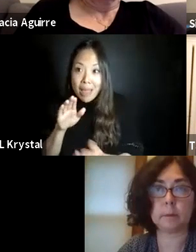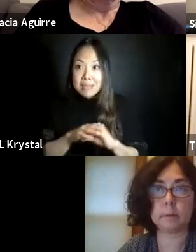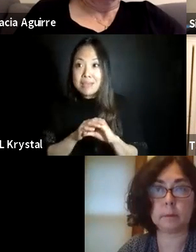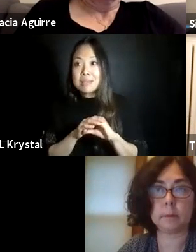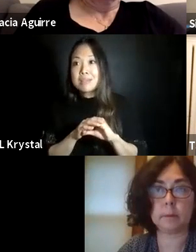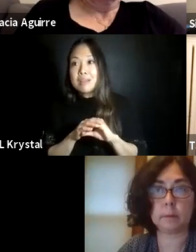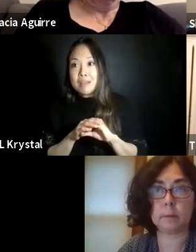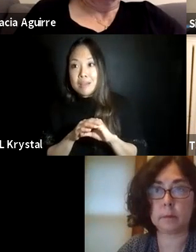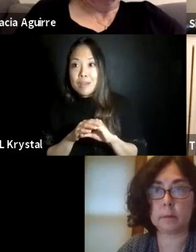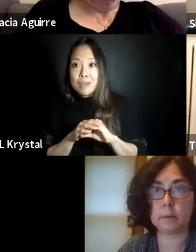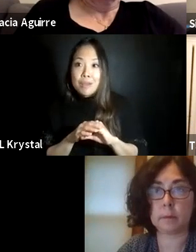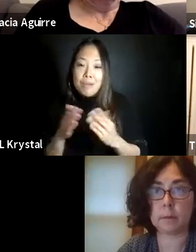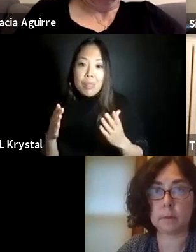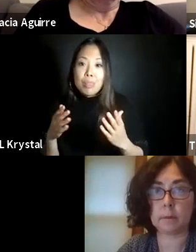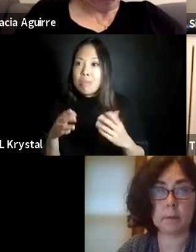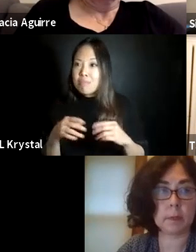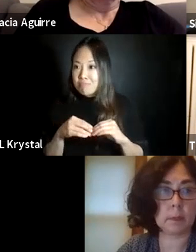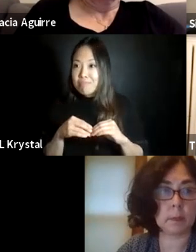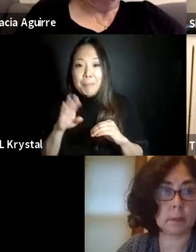better. Thank you.